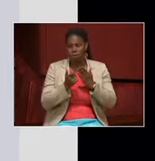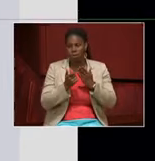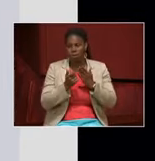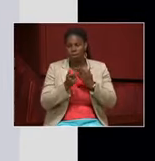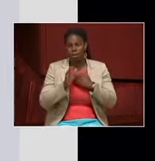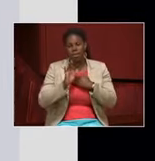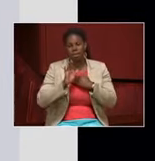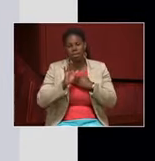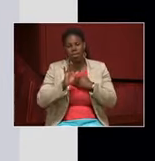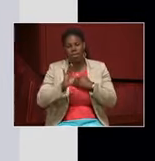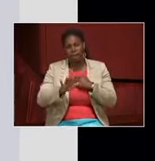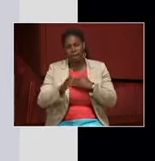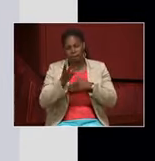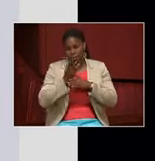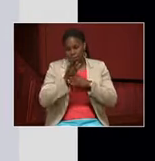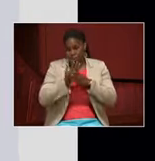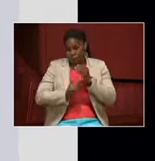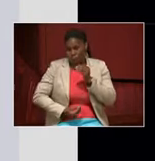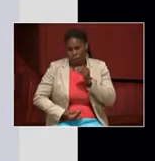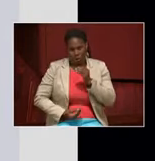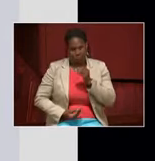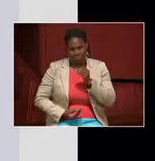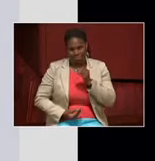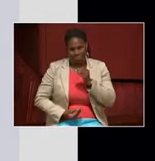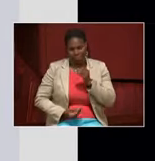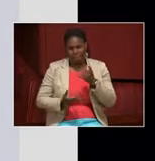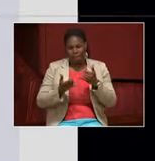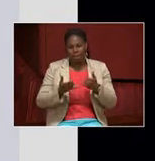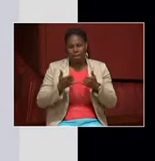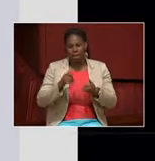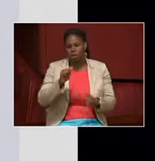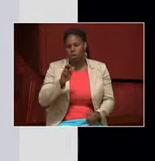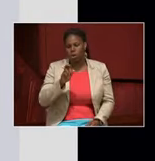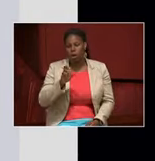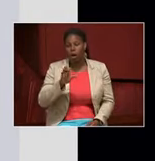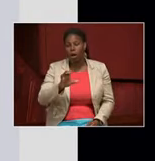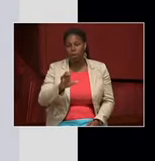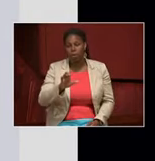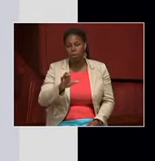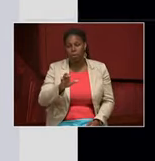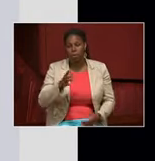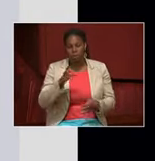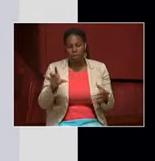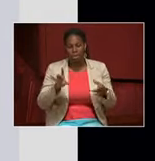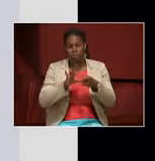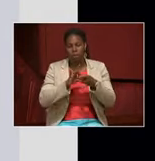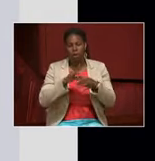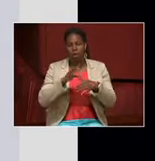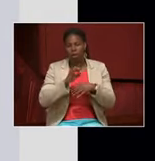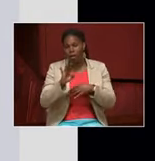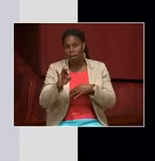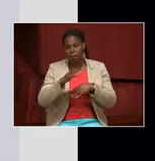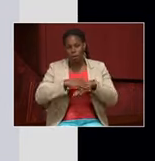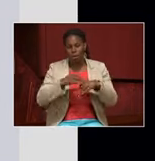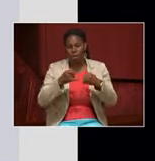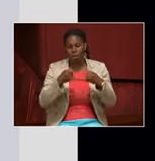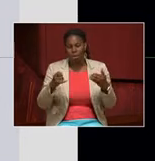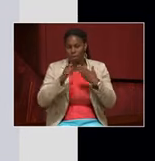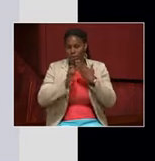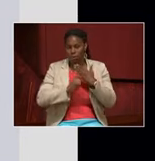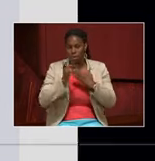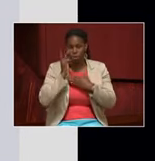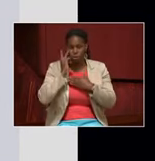course has gone away recently, and so ARC is now part of the online catalog that you see on the